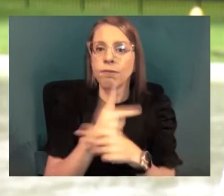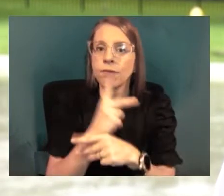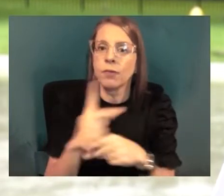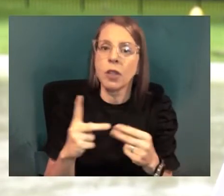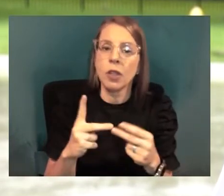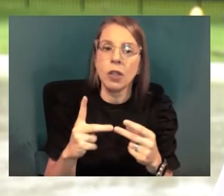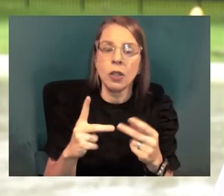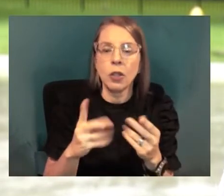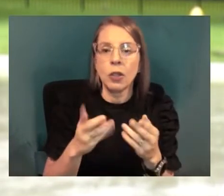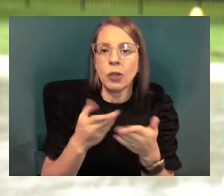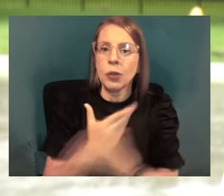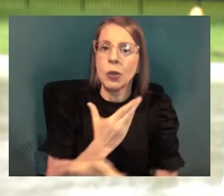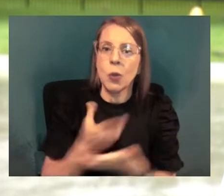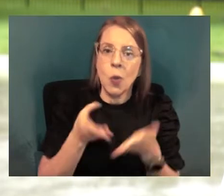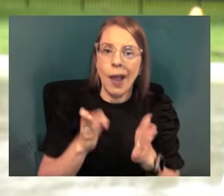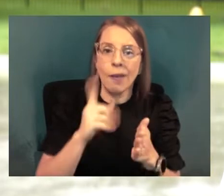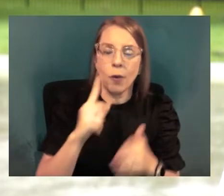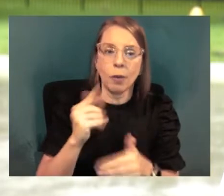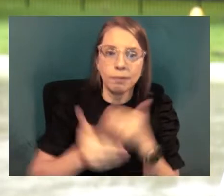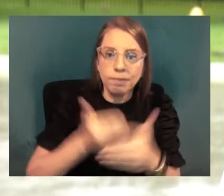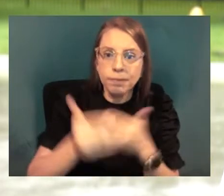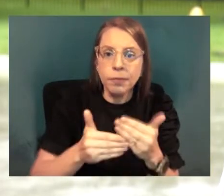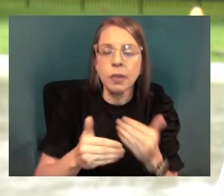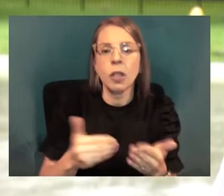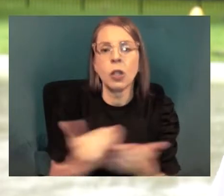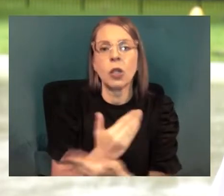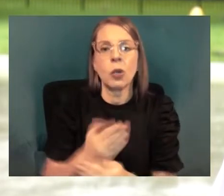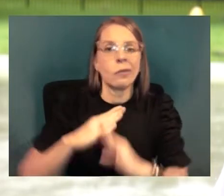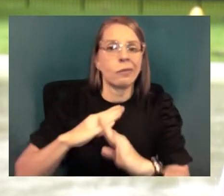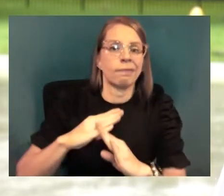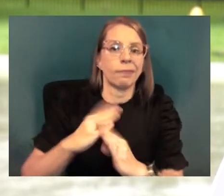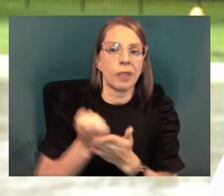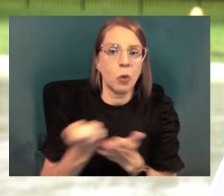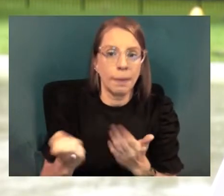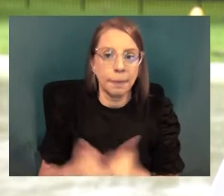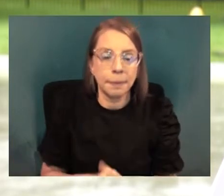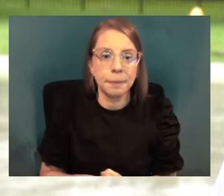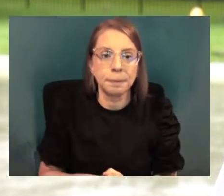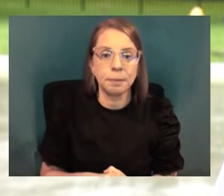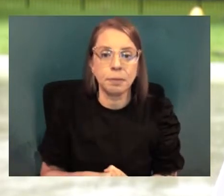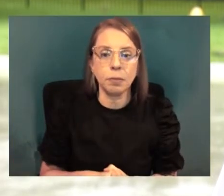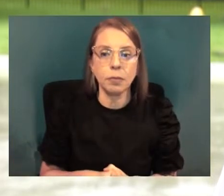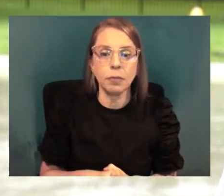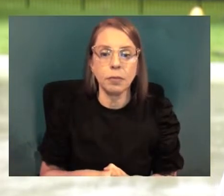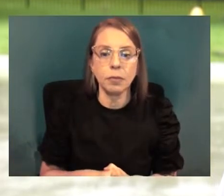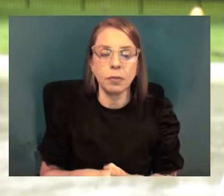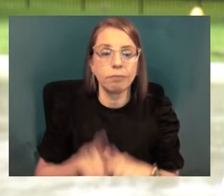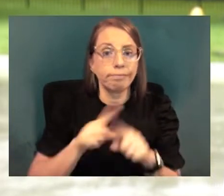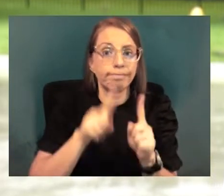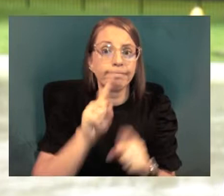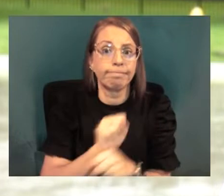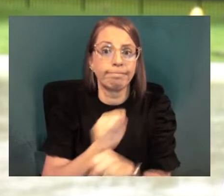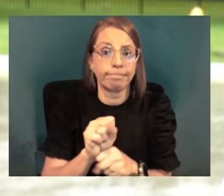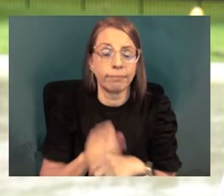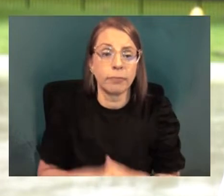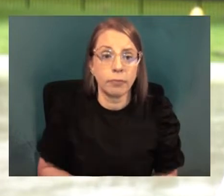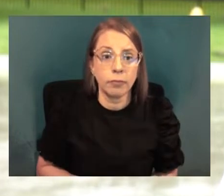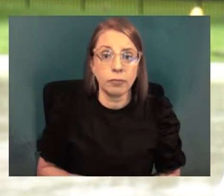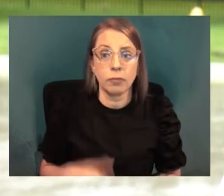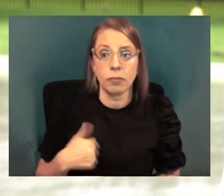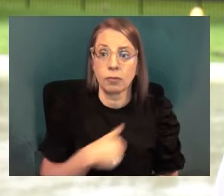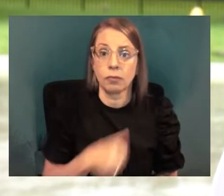new procedures, obviously new protective equipment. But really what we're proud of is